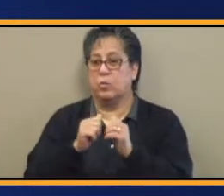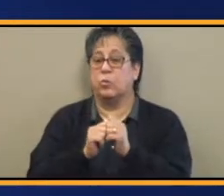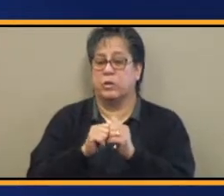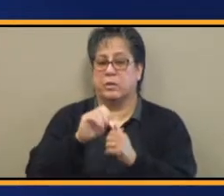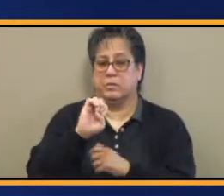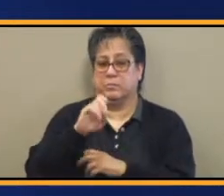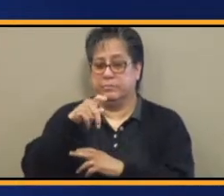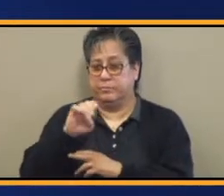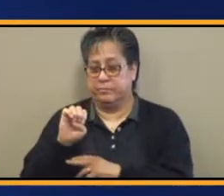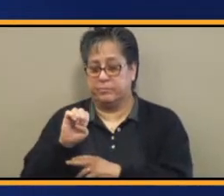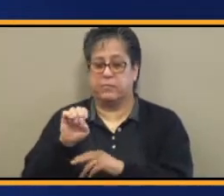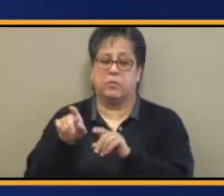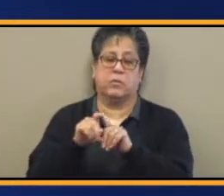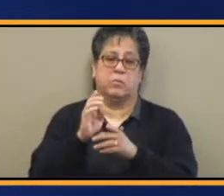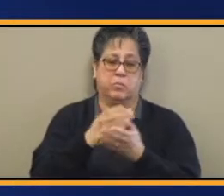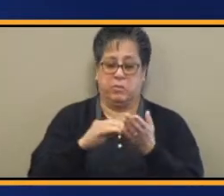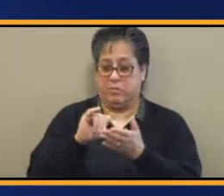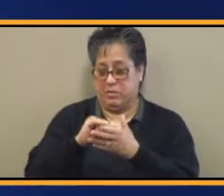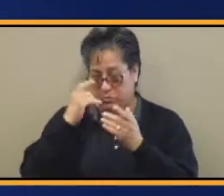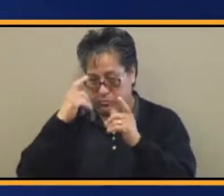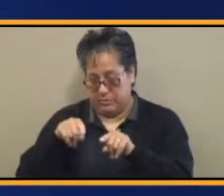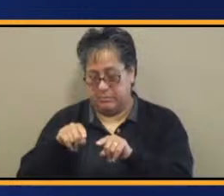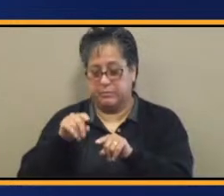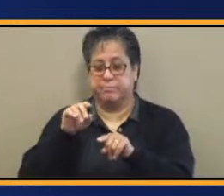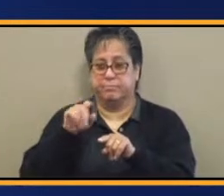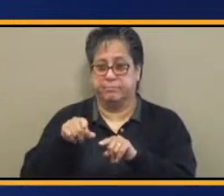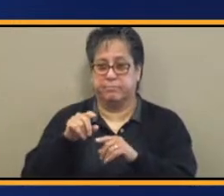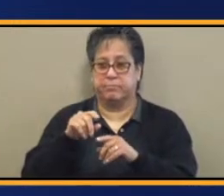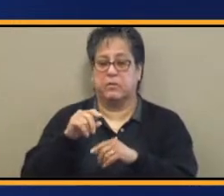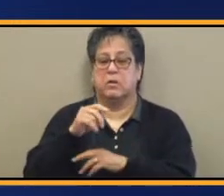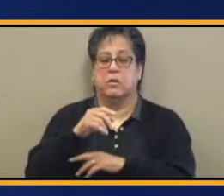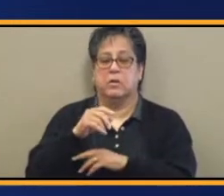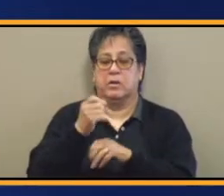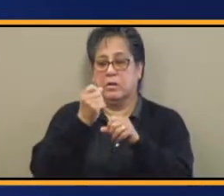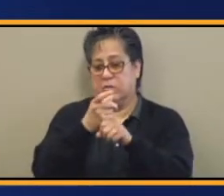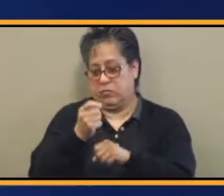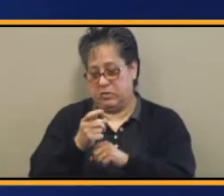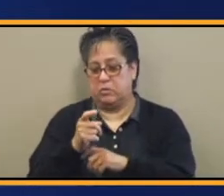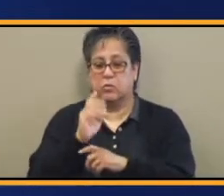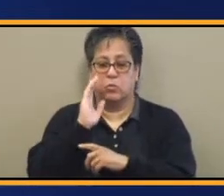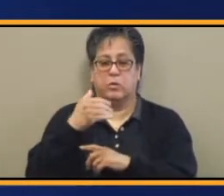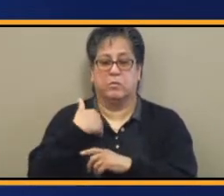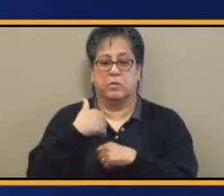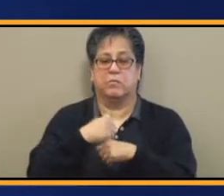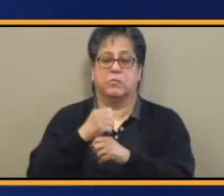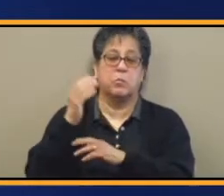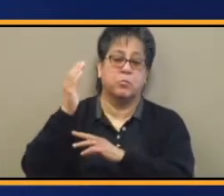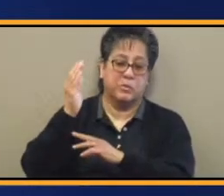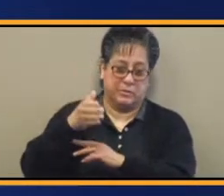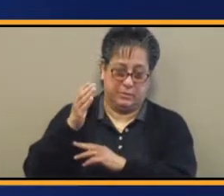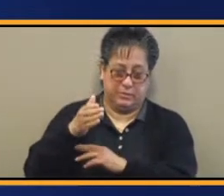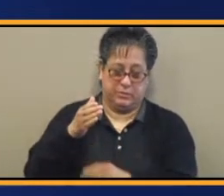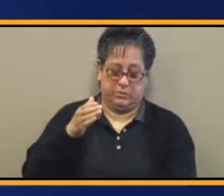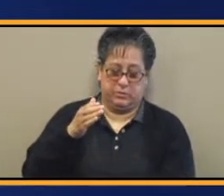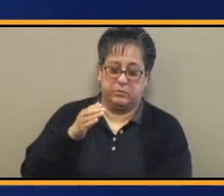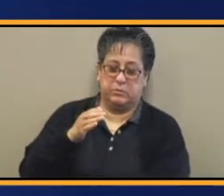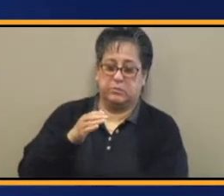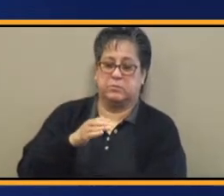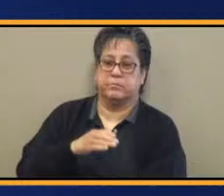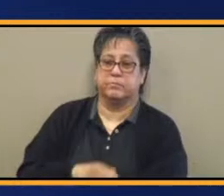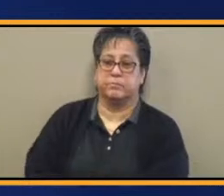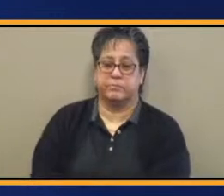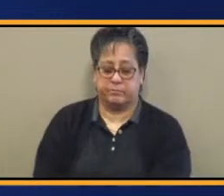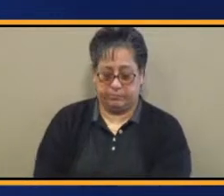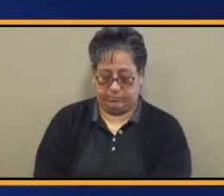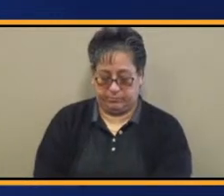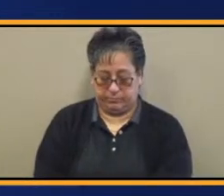Electric. As part of that agreement, they come every year to do a presentation on their customer education report.